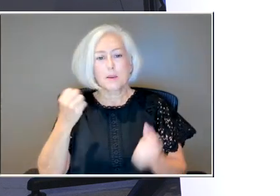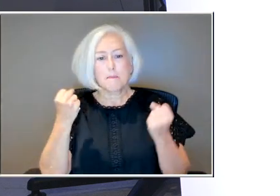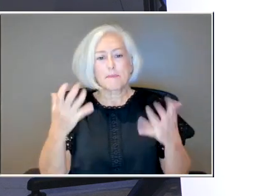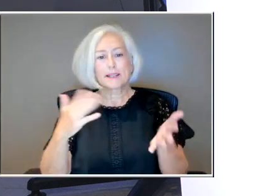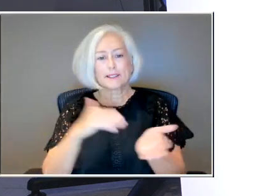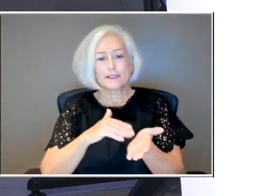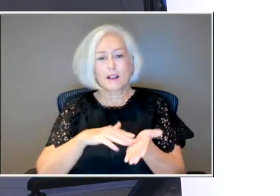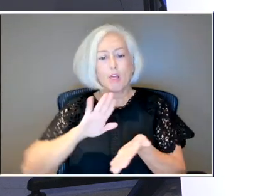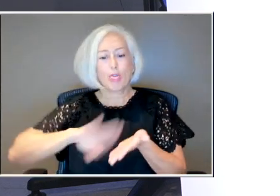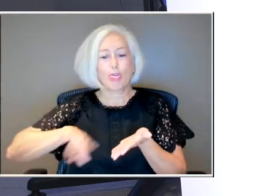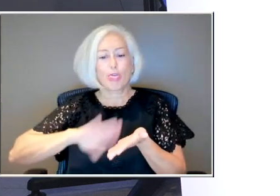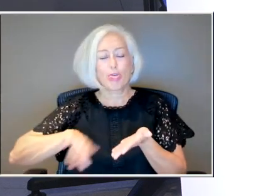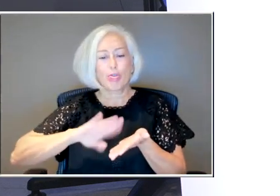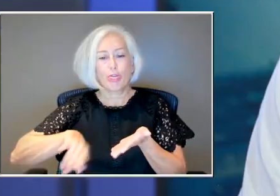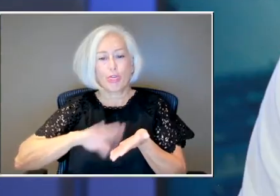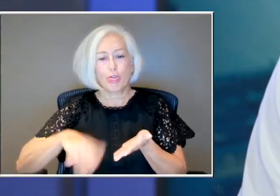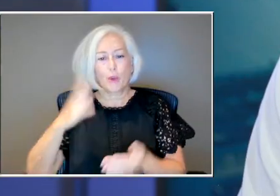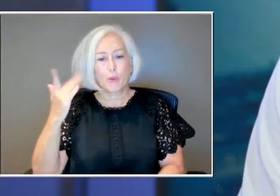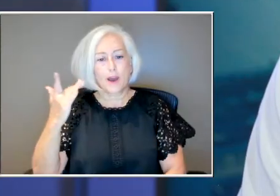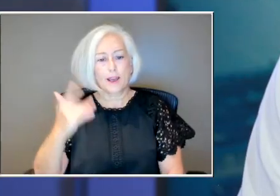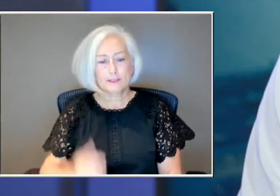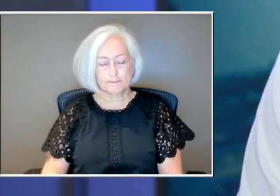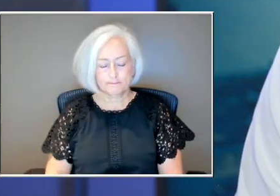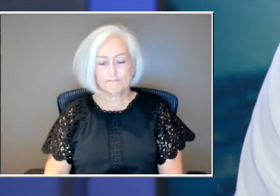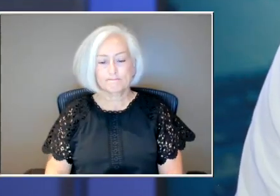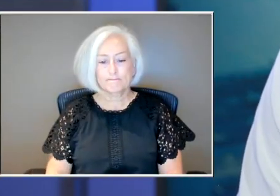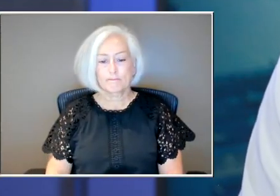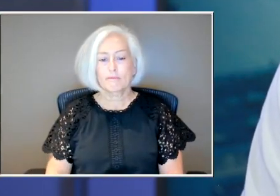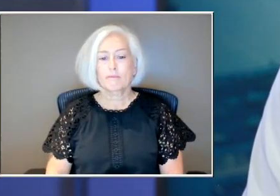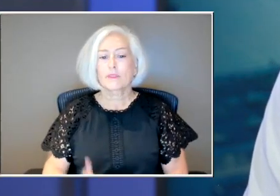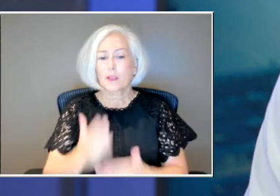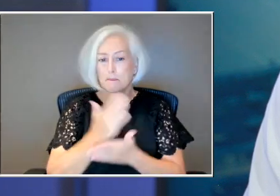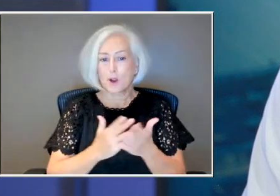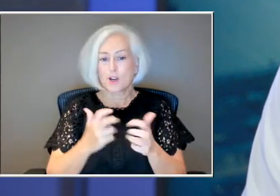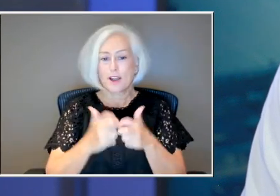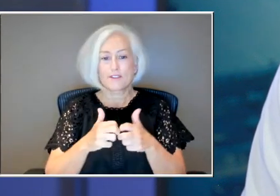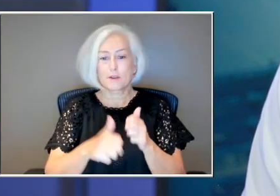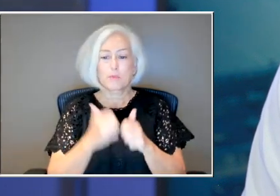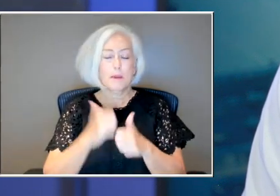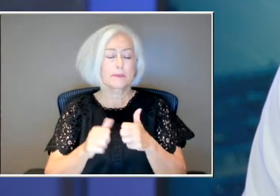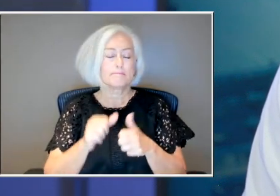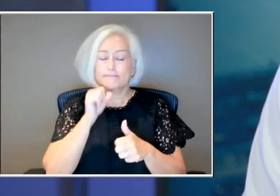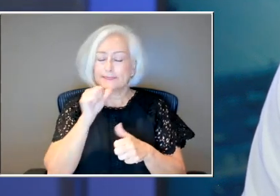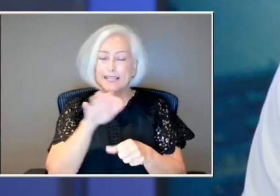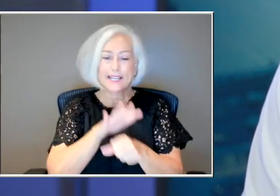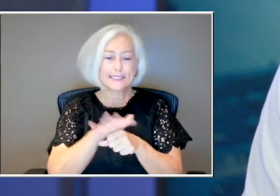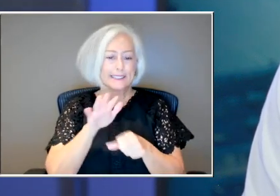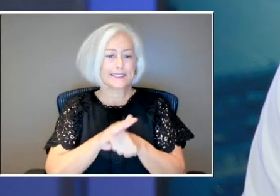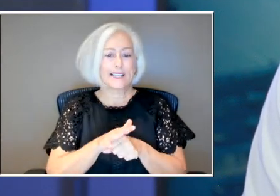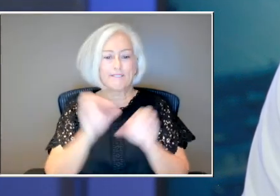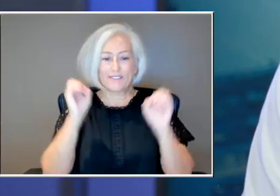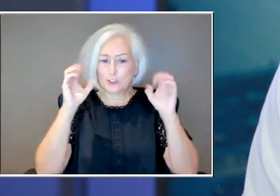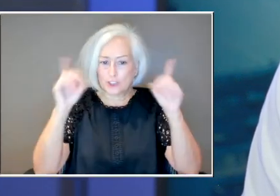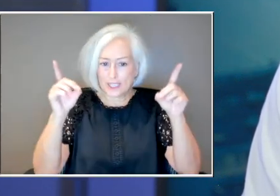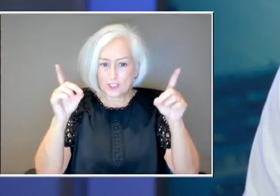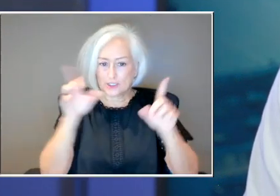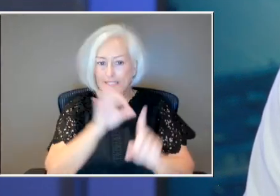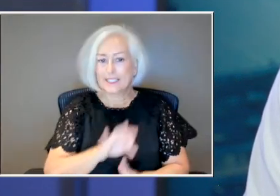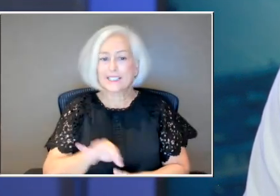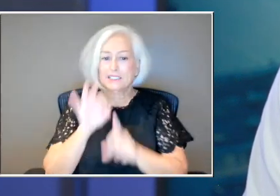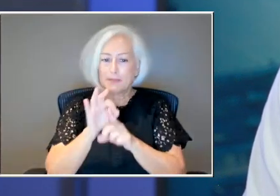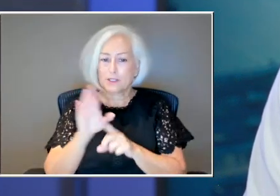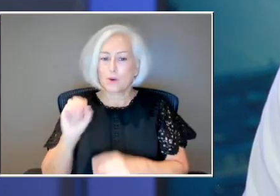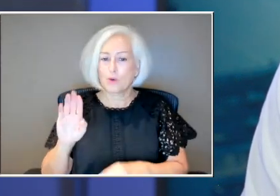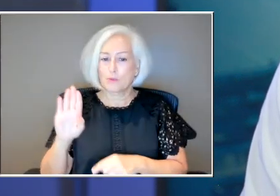Well, I think part of the problem is just lack of education, even amongst OBGYN specialists. In our training, we get